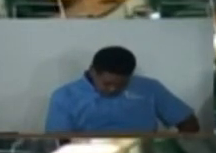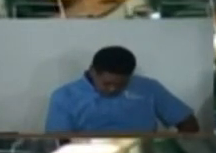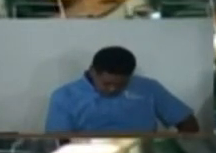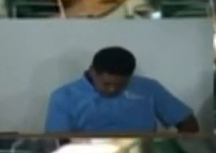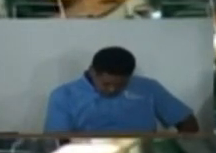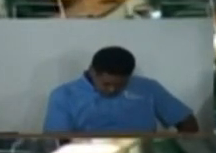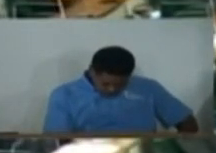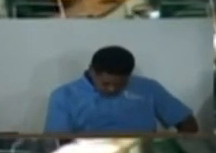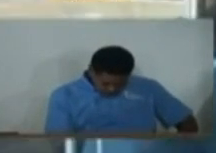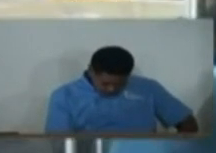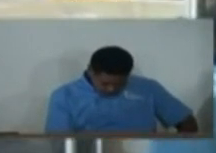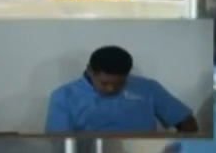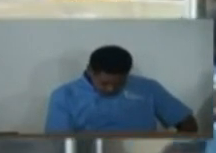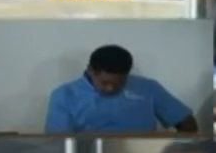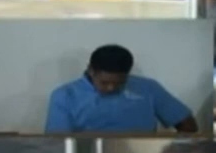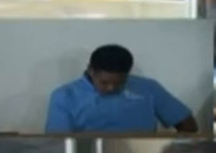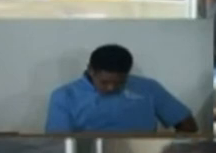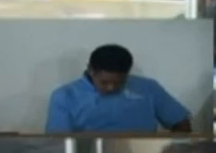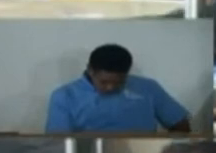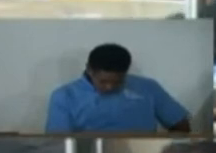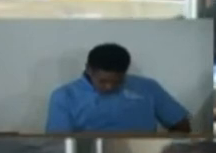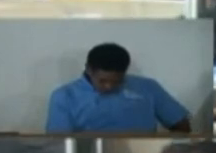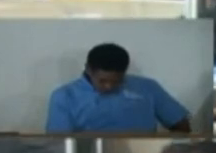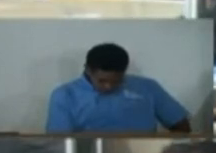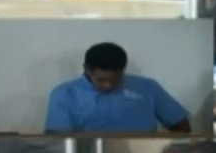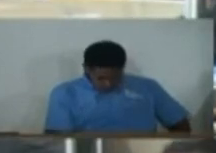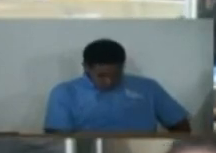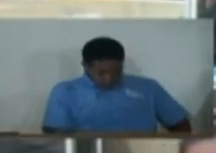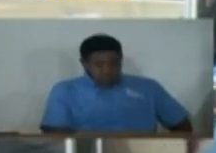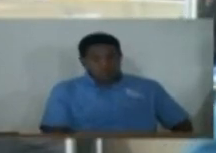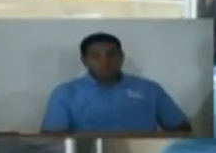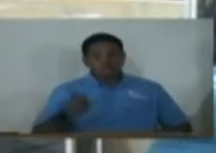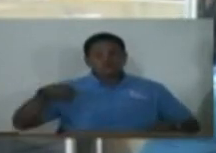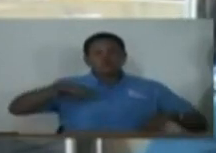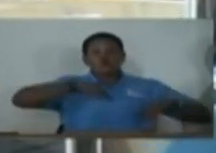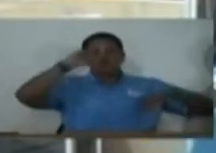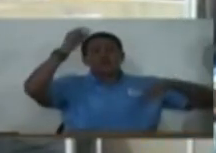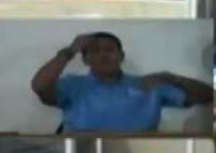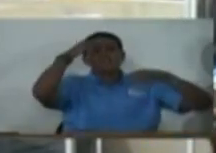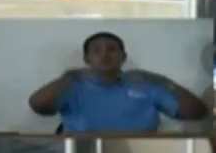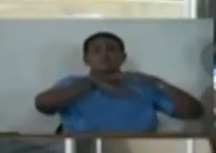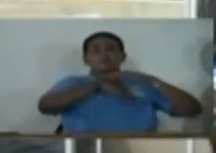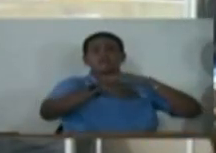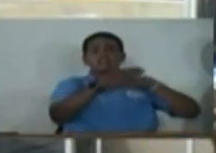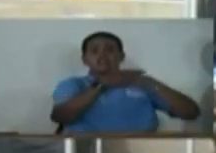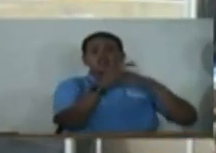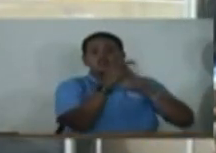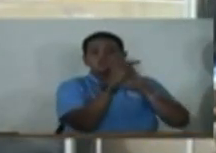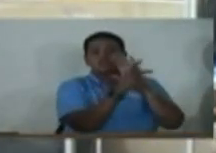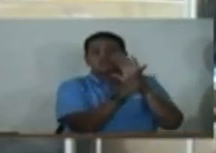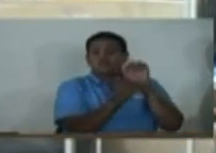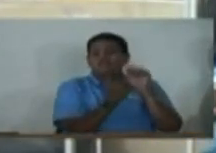We are a government that is based on principle.